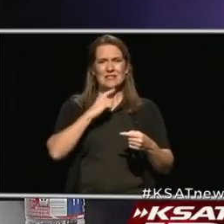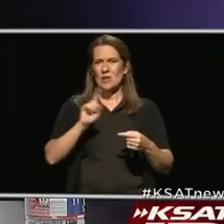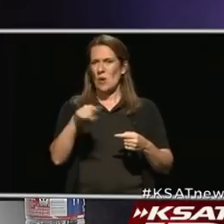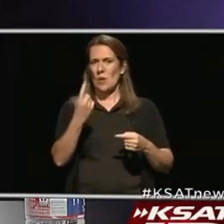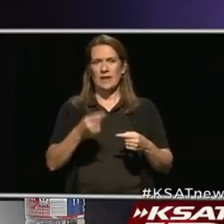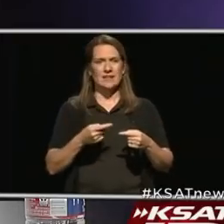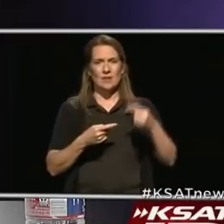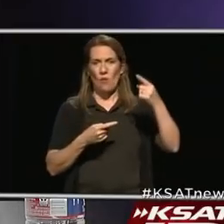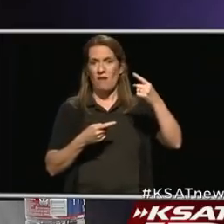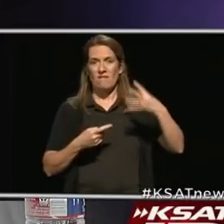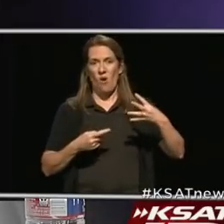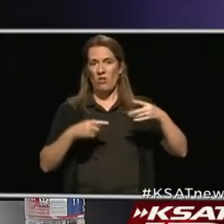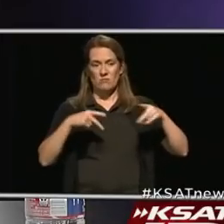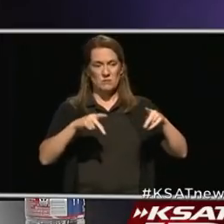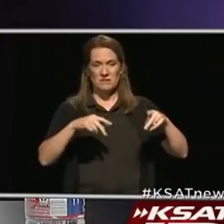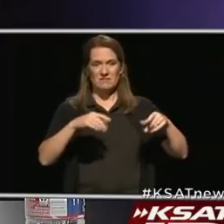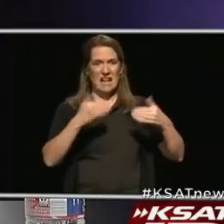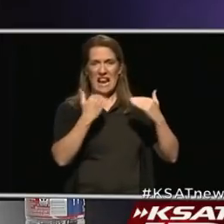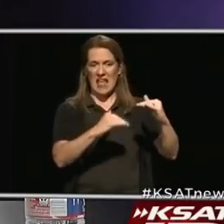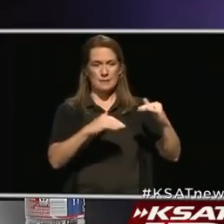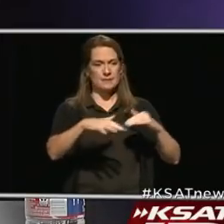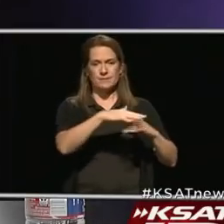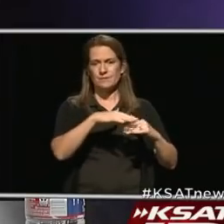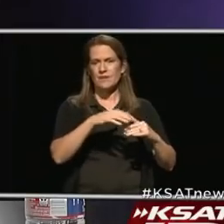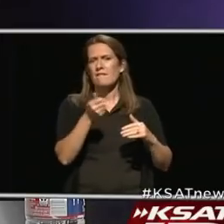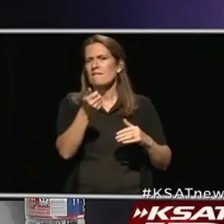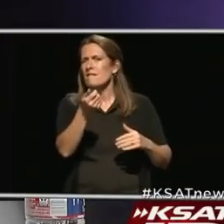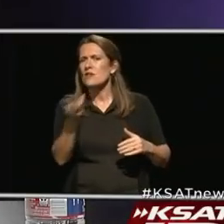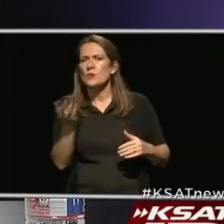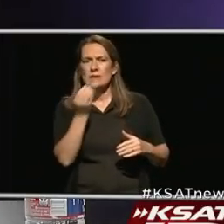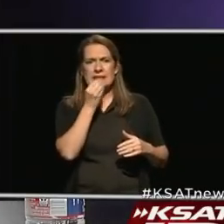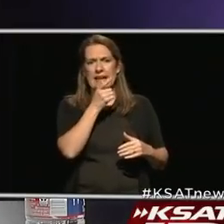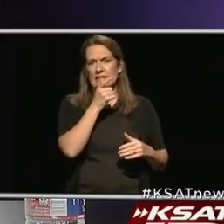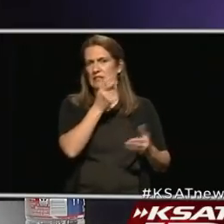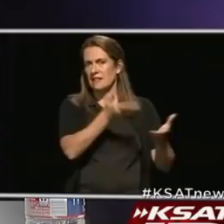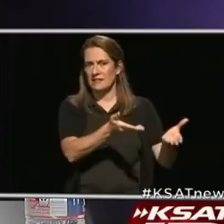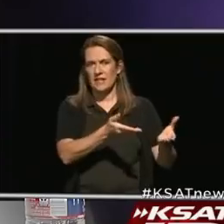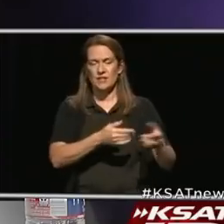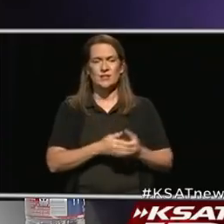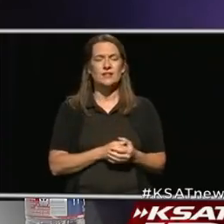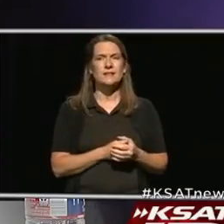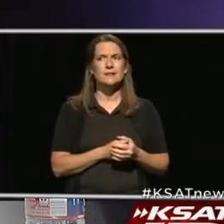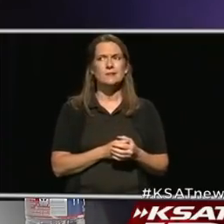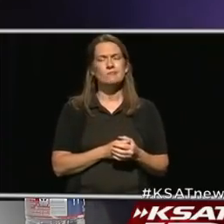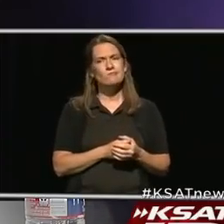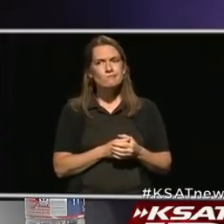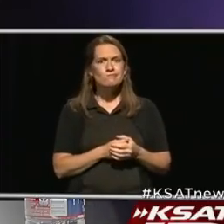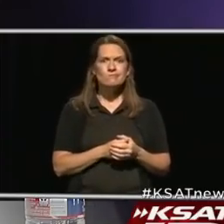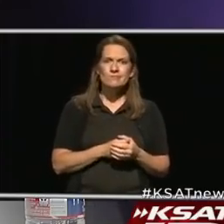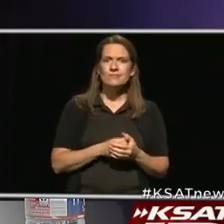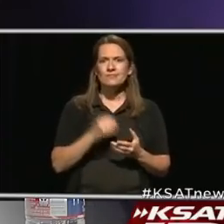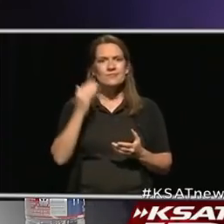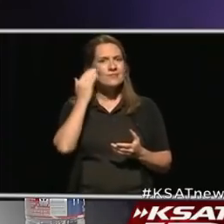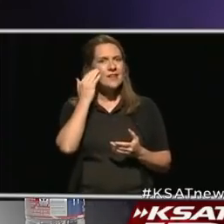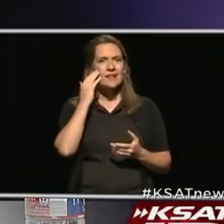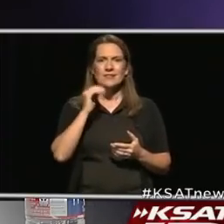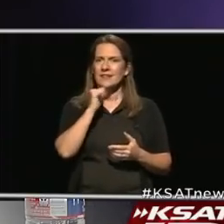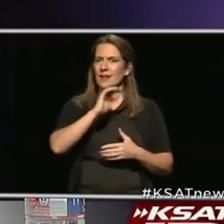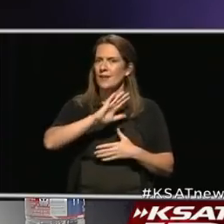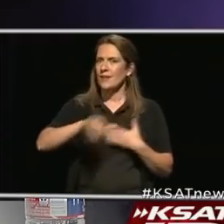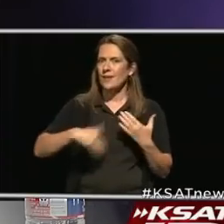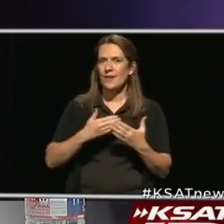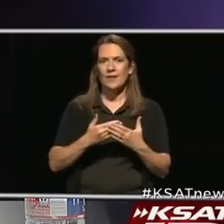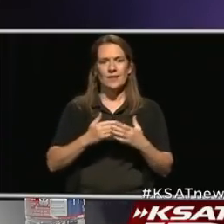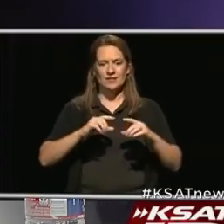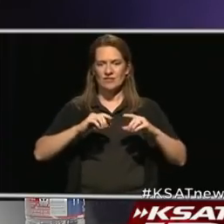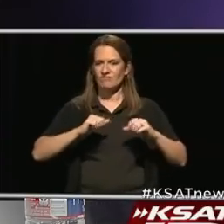So there were a few people there for lunch, but they're not able to get all their restaurants open. It